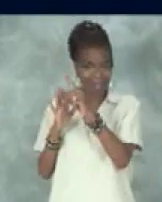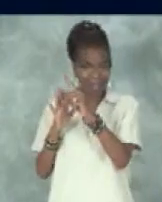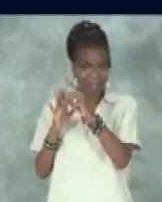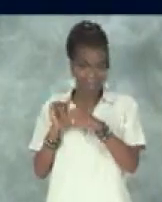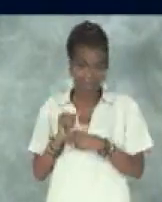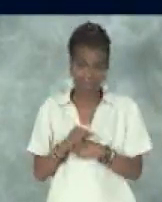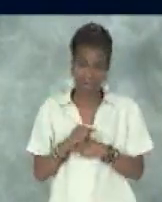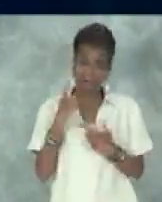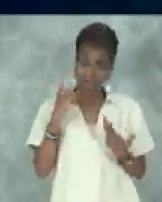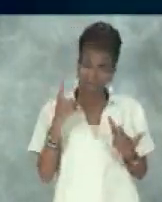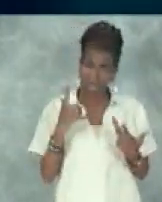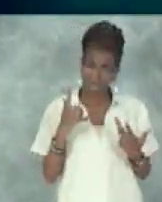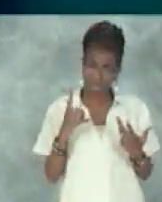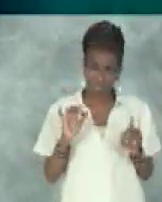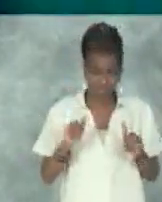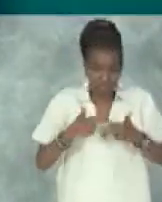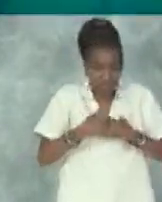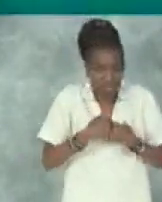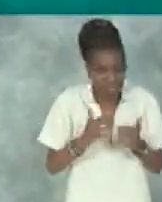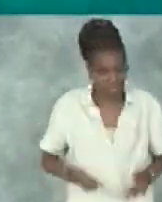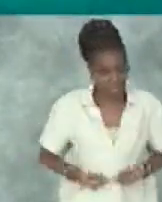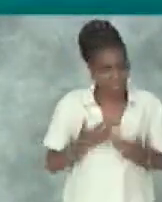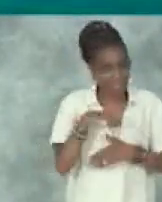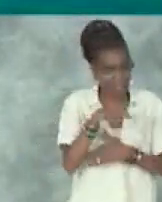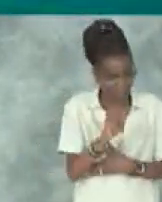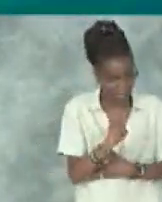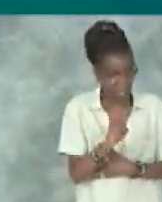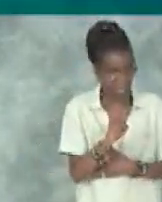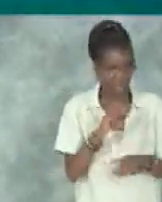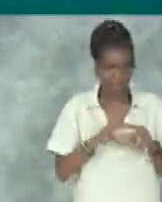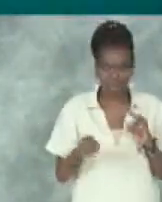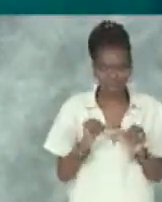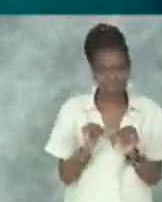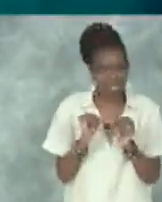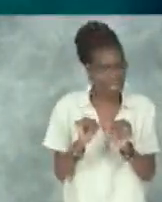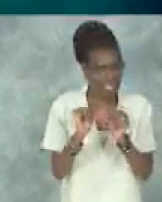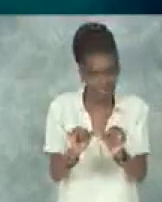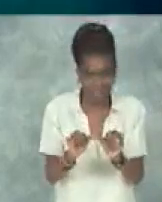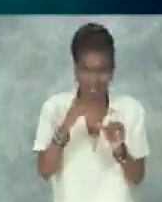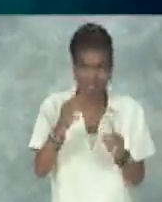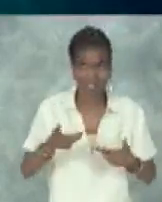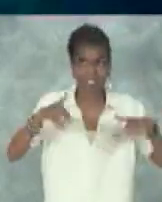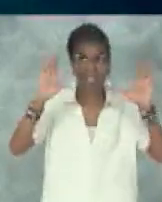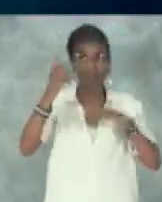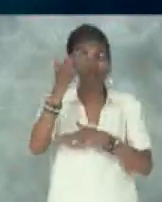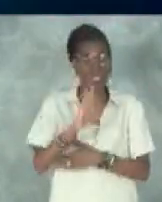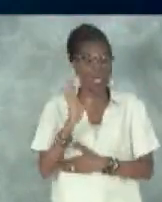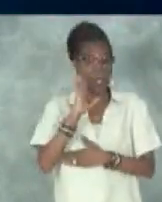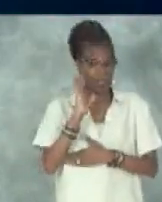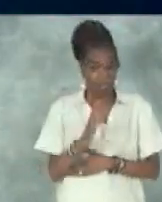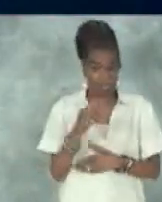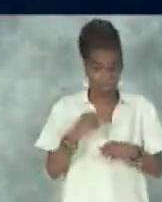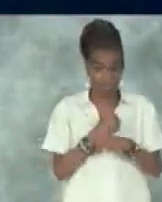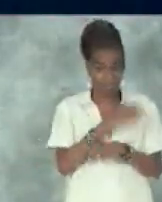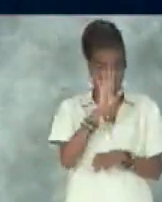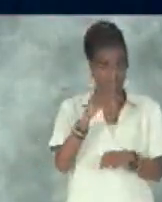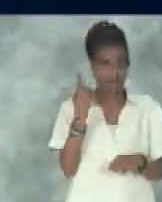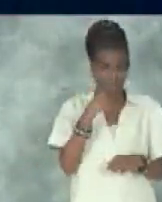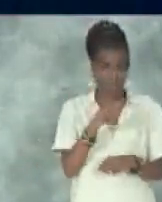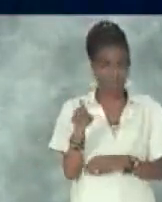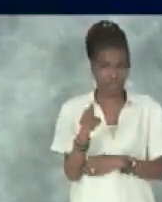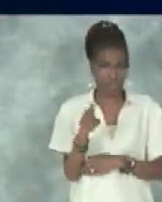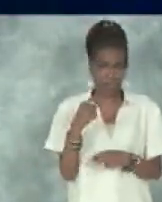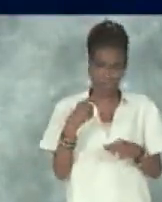to the swift or to the strong. We walk around knowing that God will fight our battles. We